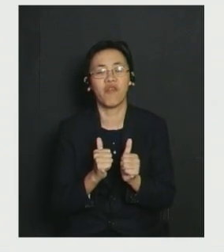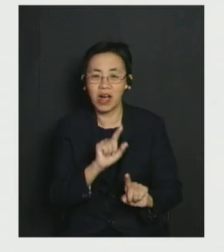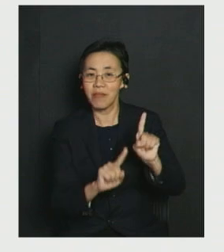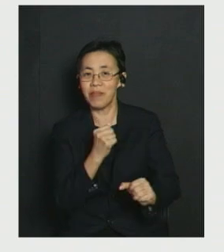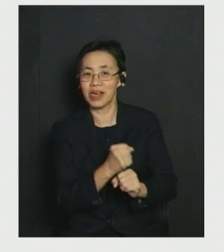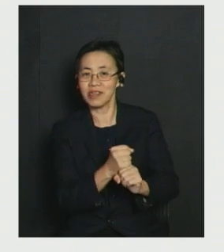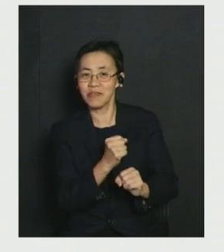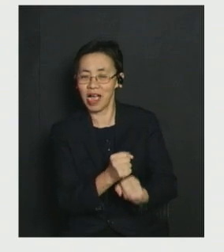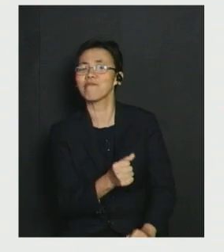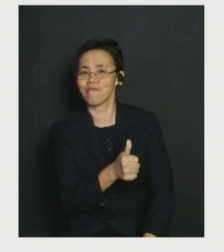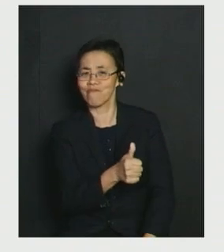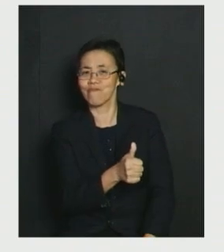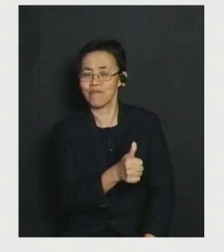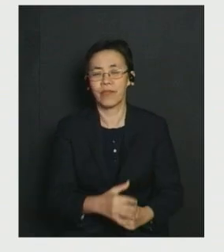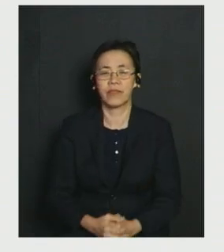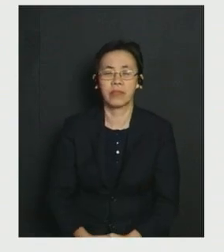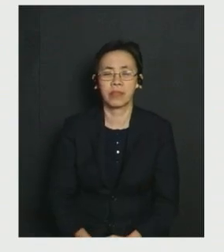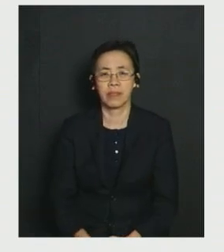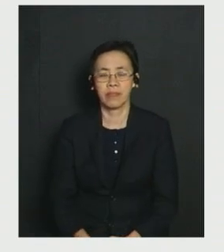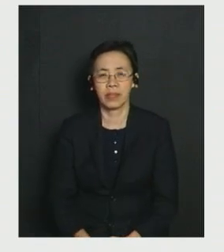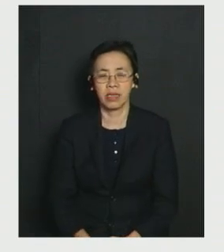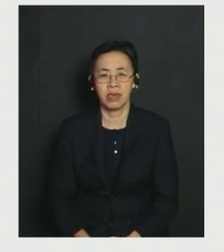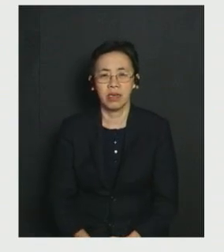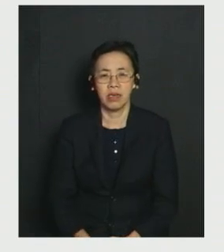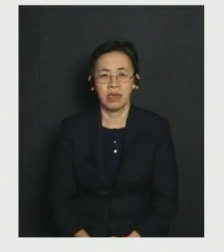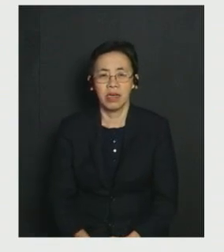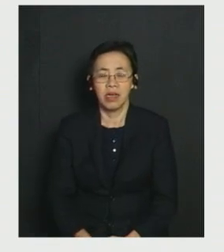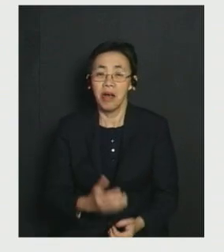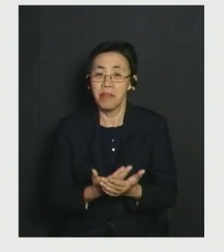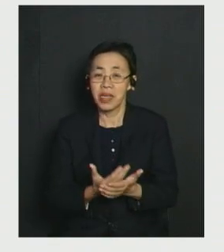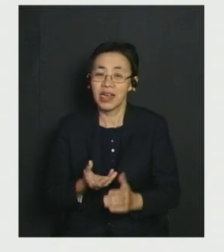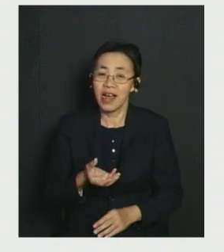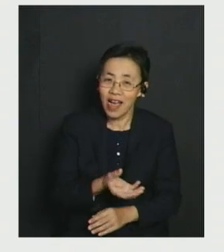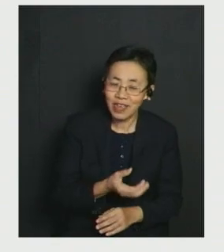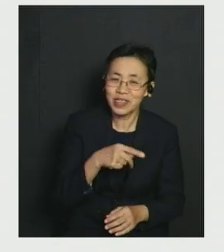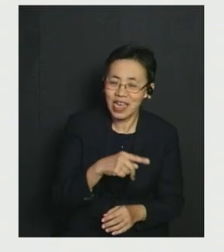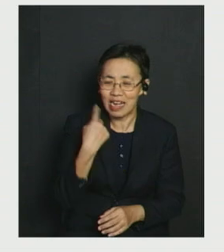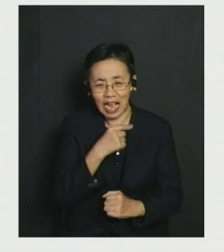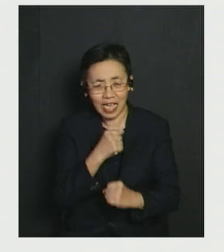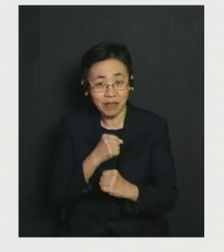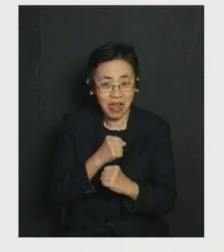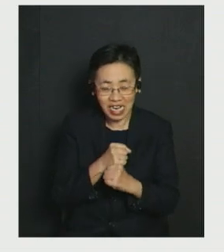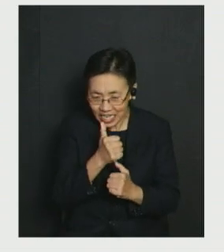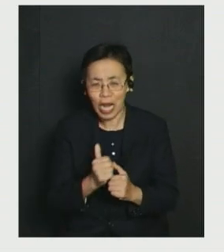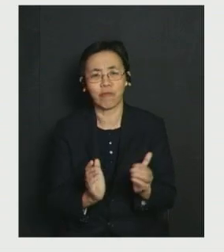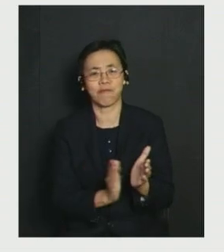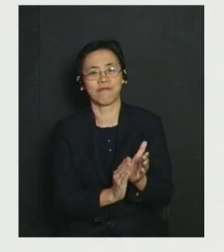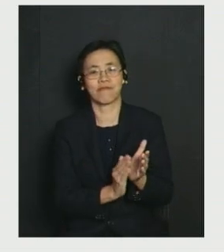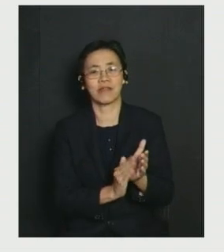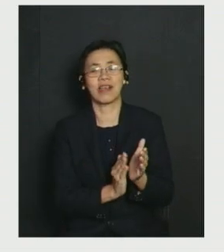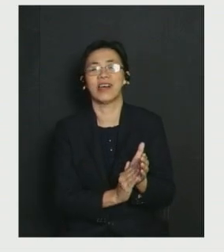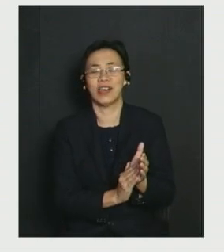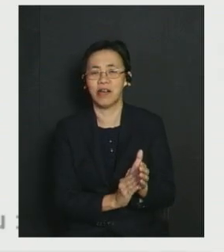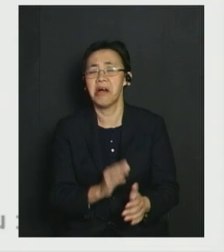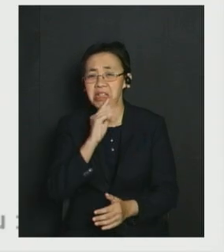like give more bonus to the one who do good, and give less bonus to the one who like do bad. You